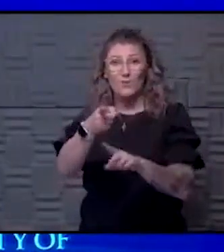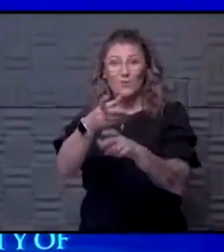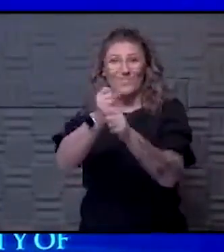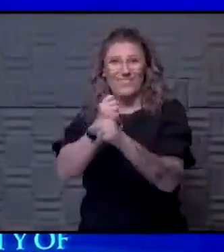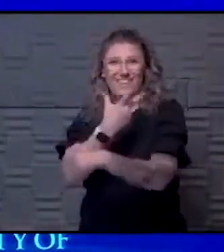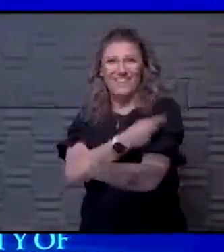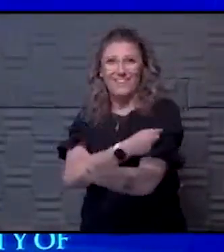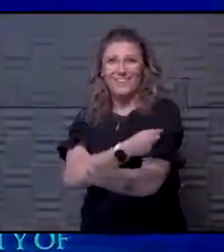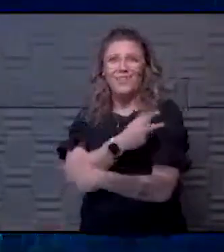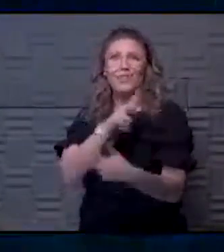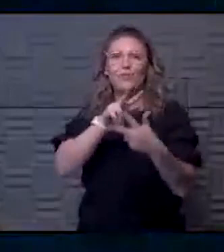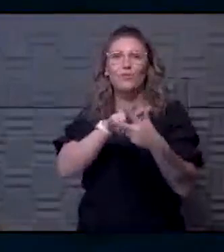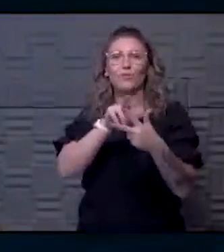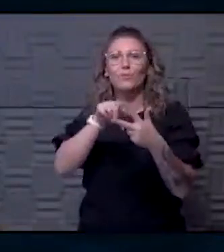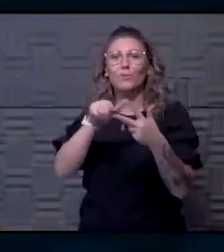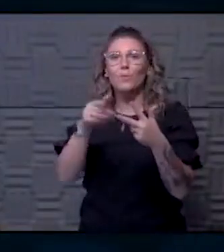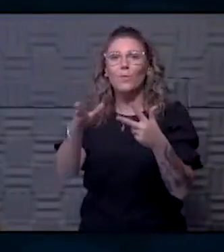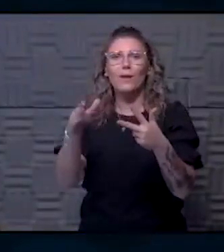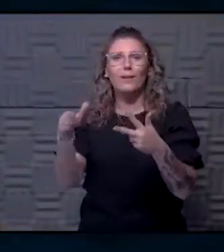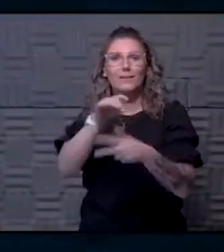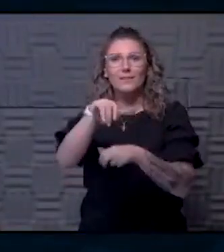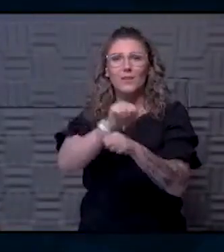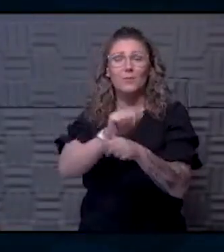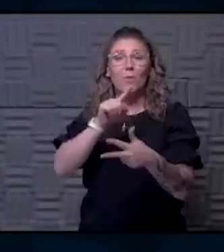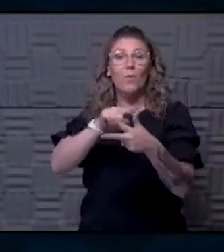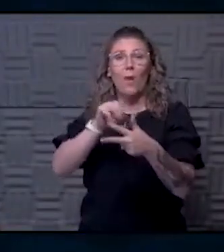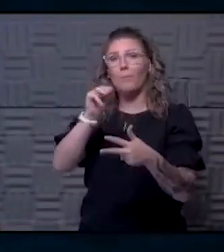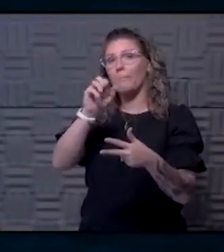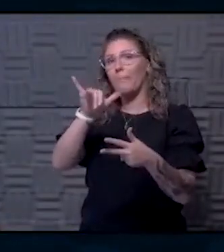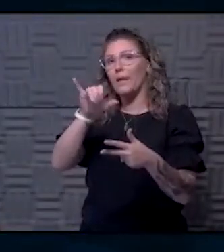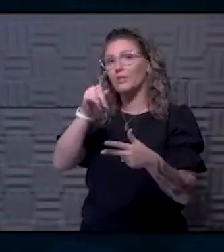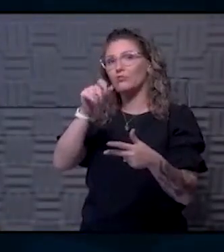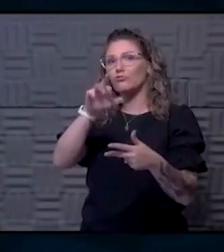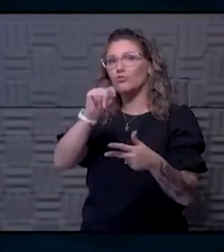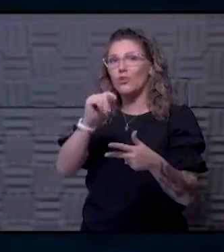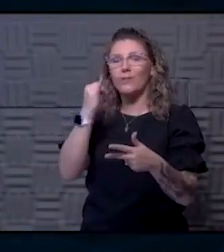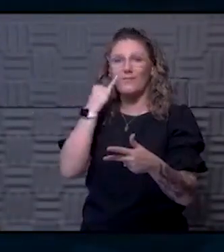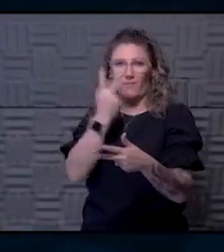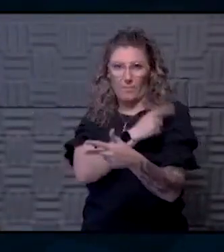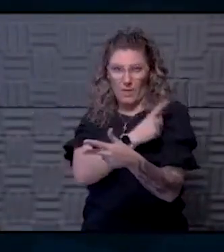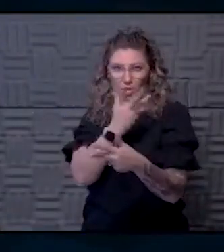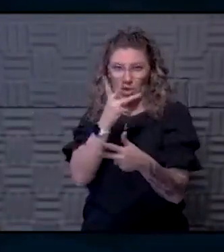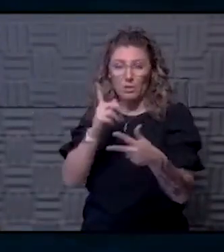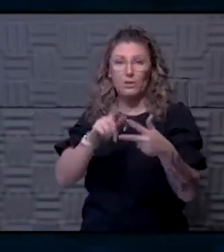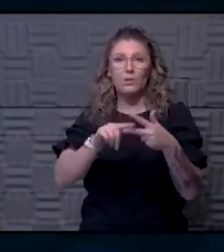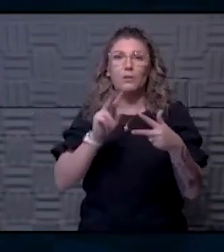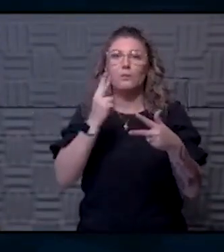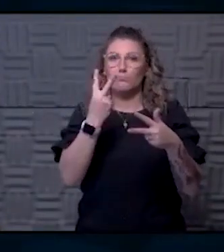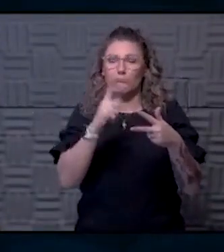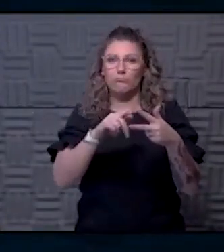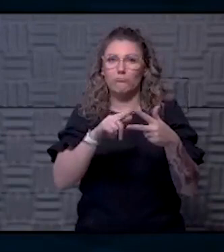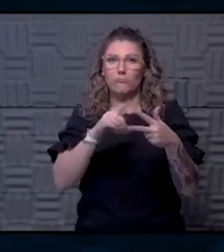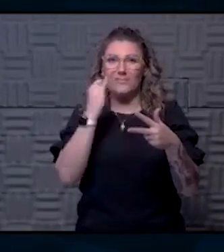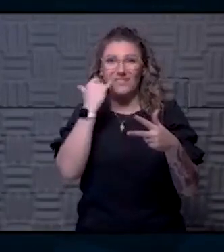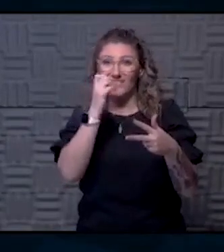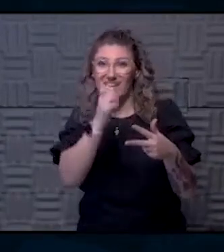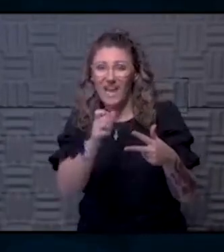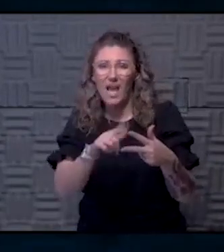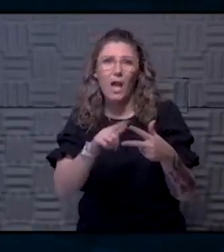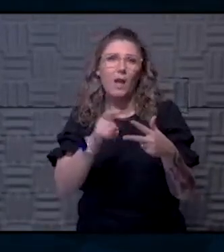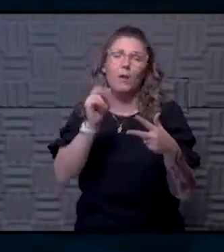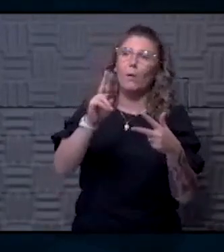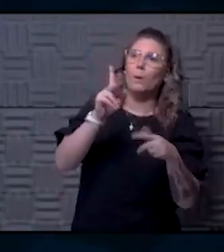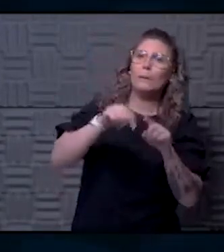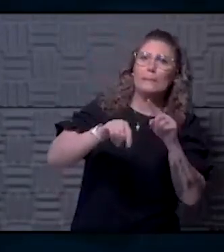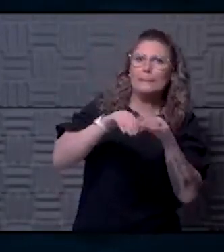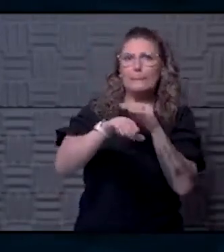three ways to make an appointment. One, go to MyChart if you're one of our patients. Two, if you're not one of our patients, or if you don't do MyChart or you